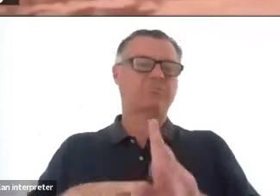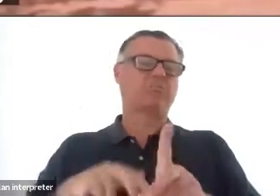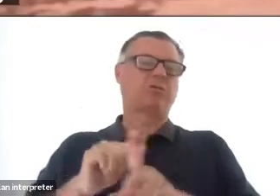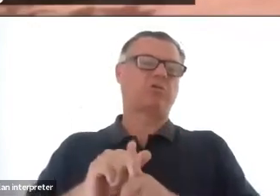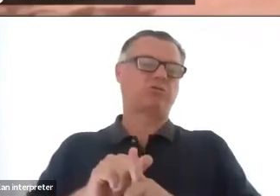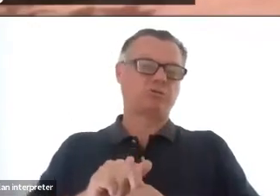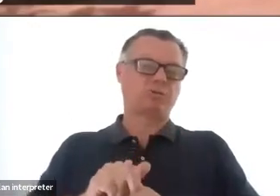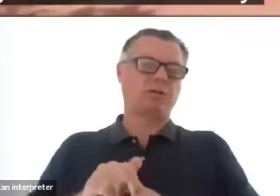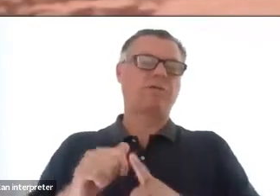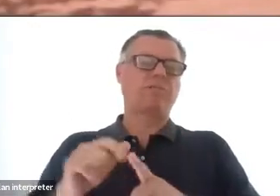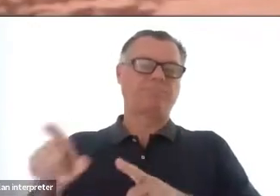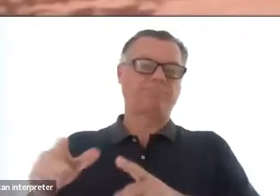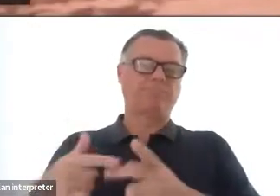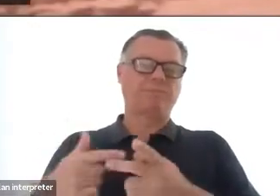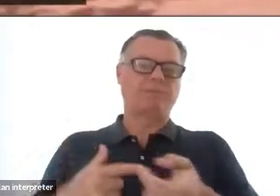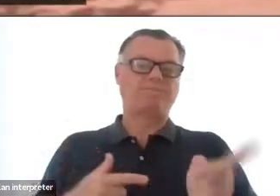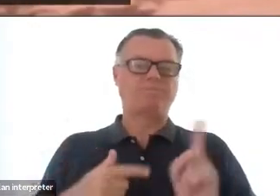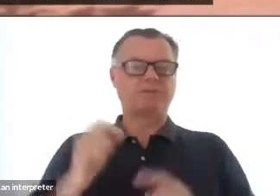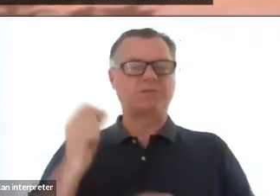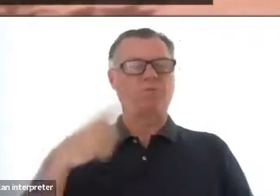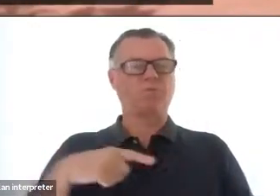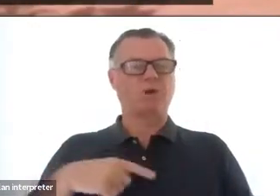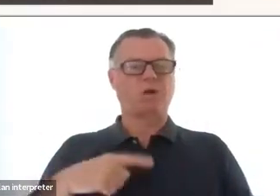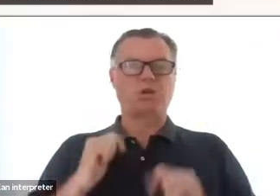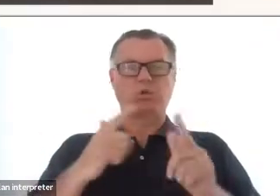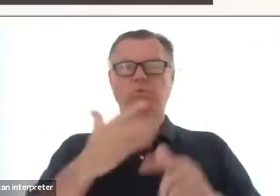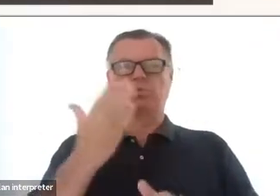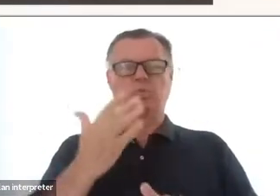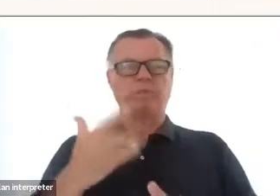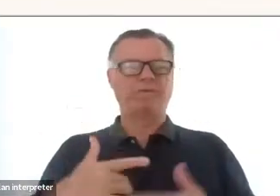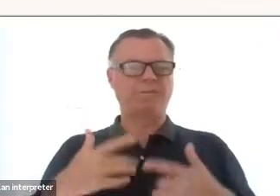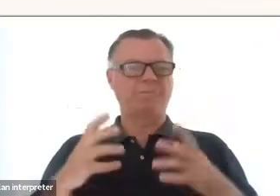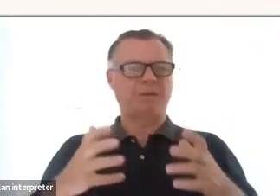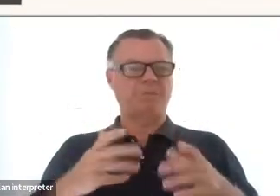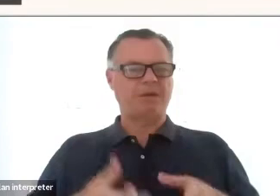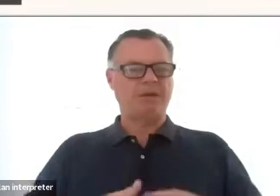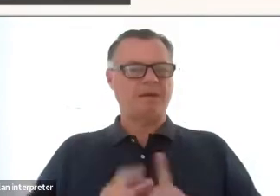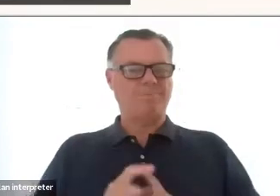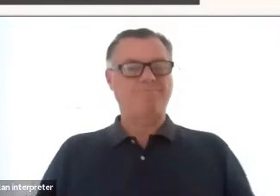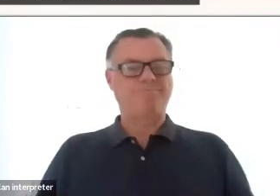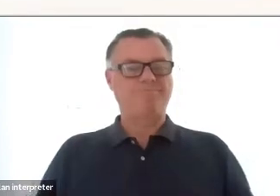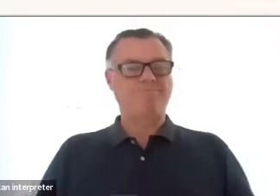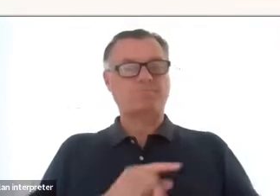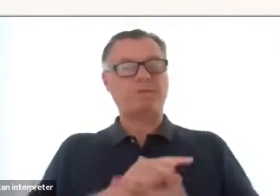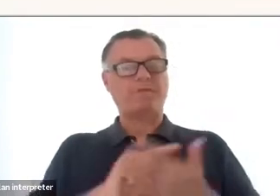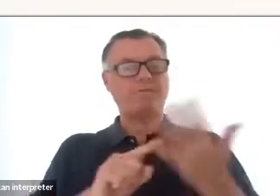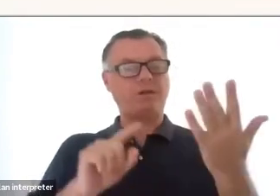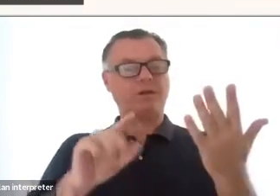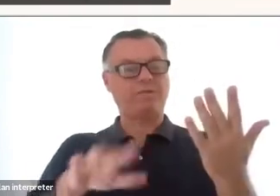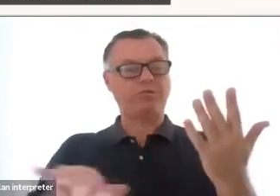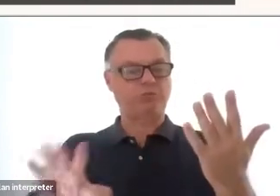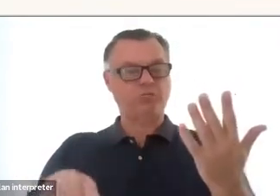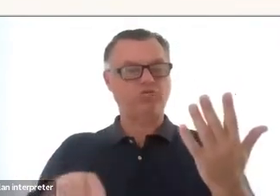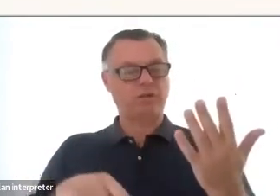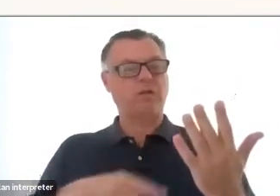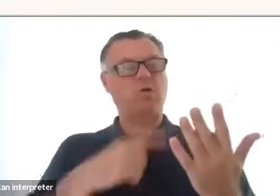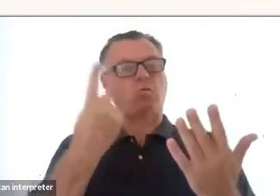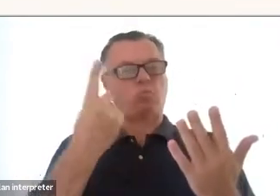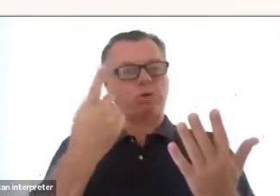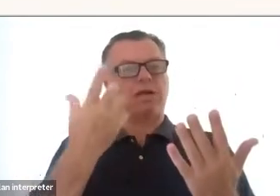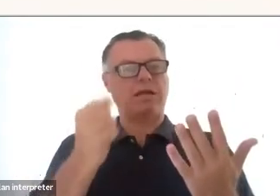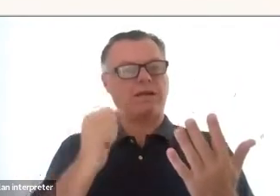us to finally understand why school had always felt so hard. Almost 1 in 5 Aussie kids are neurodivergent. That's close to 1